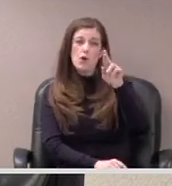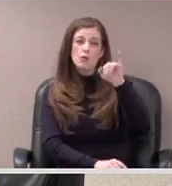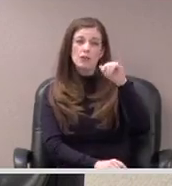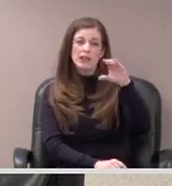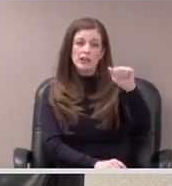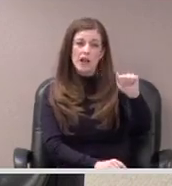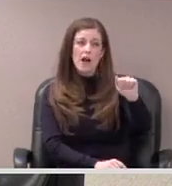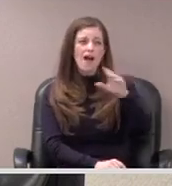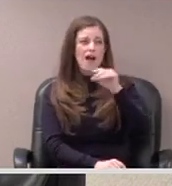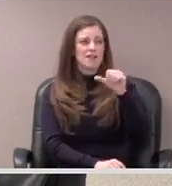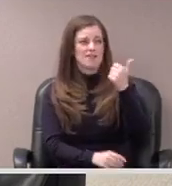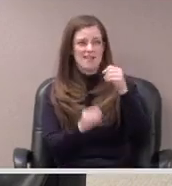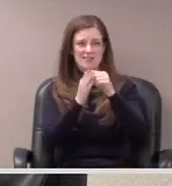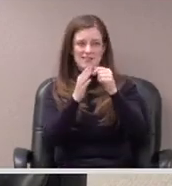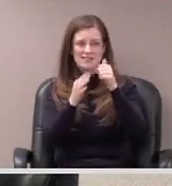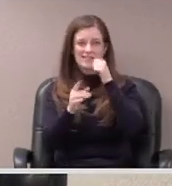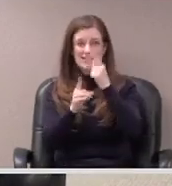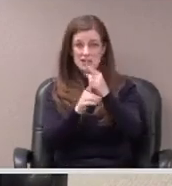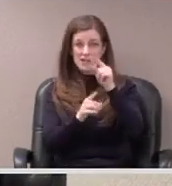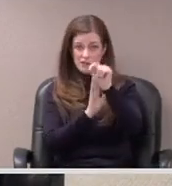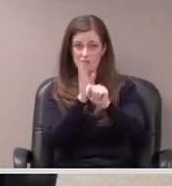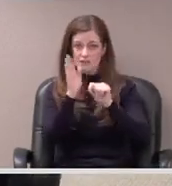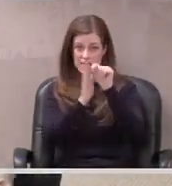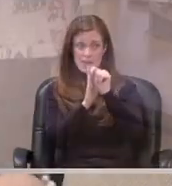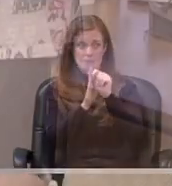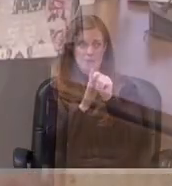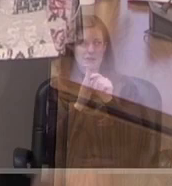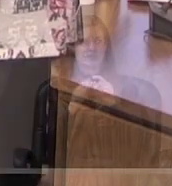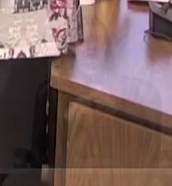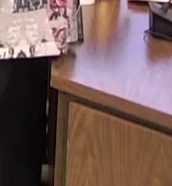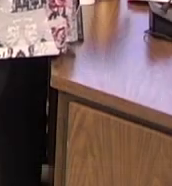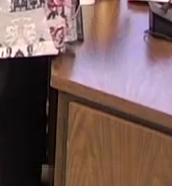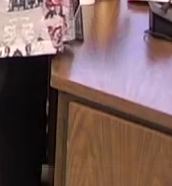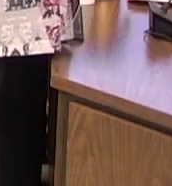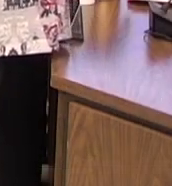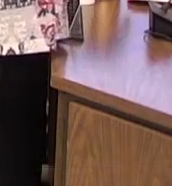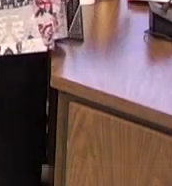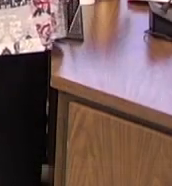Tampa. Please join us for a group photo.